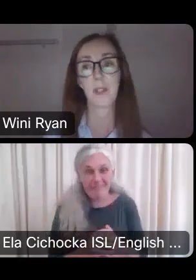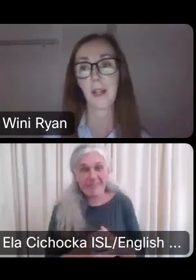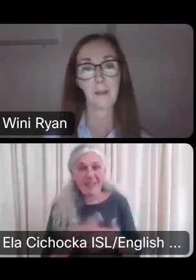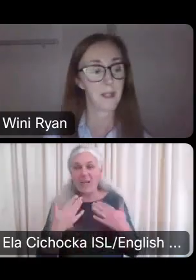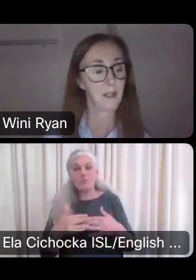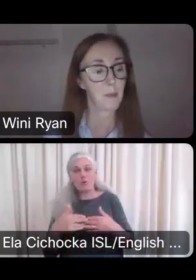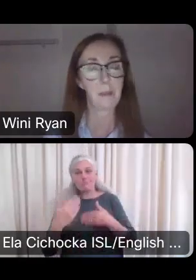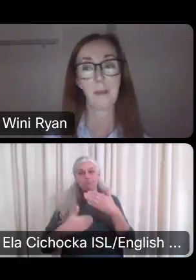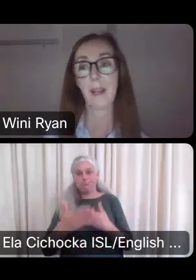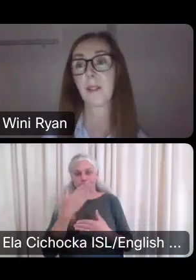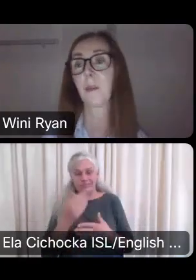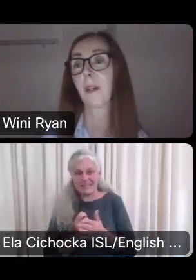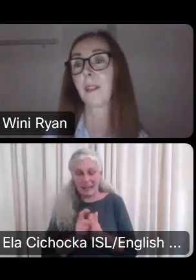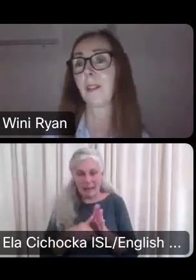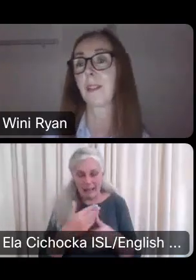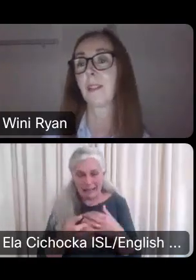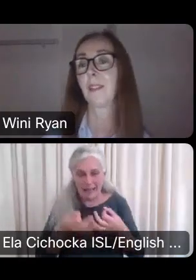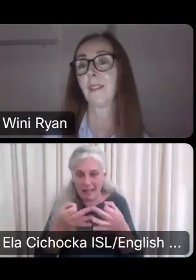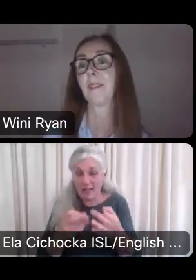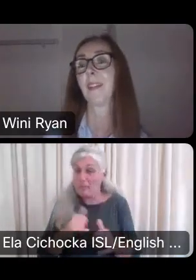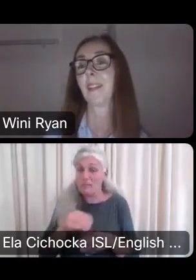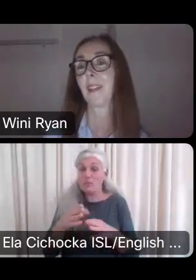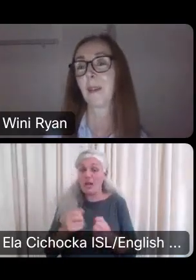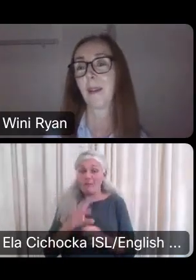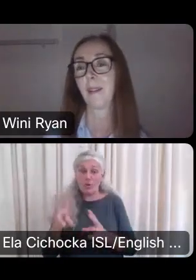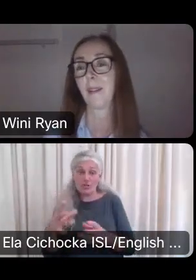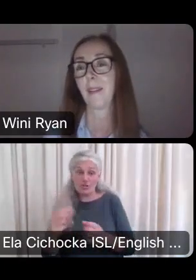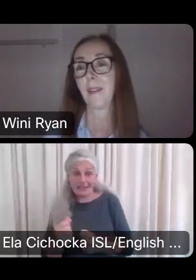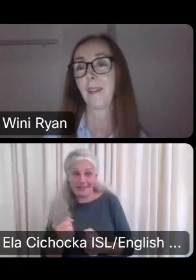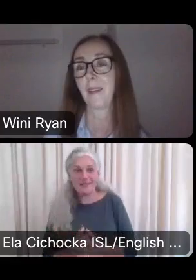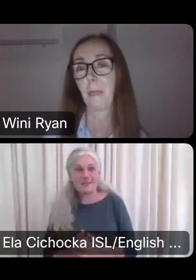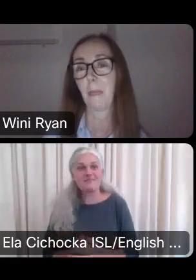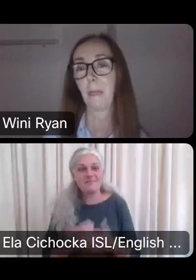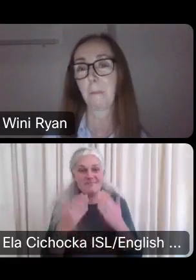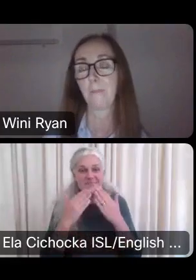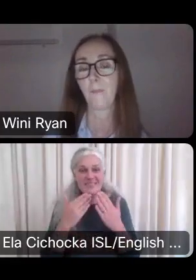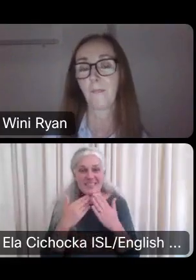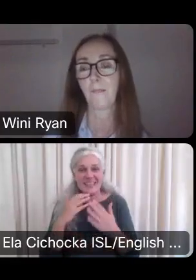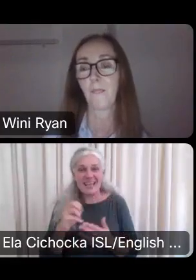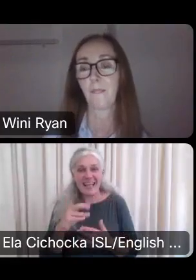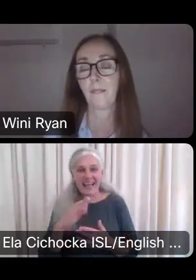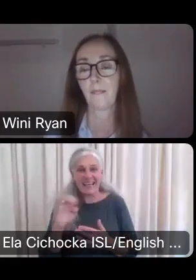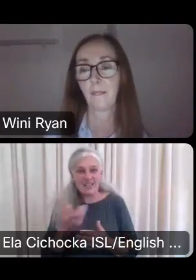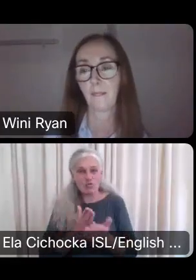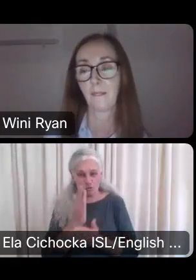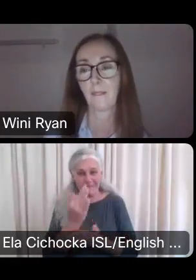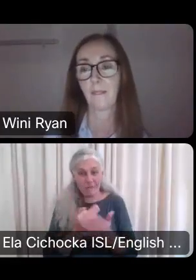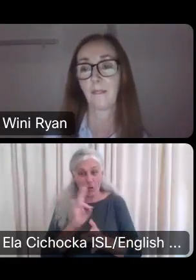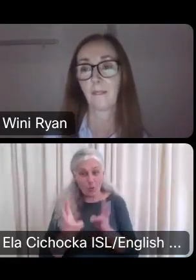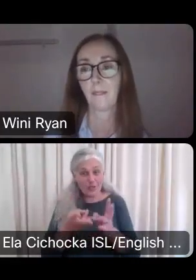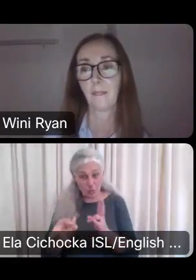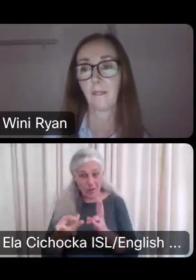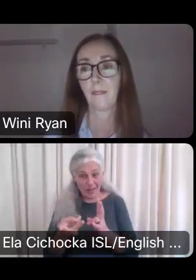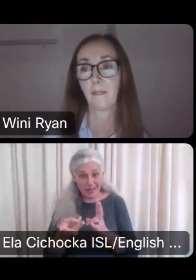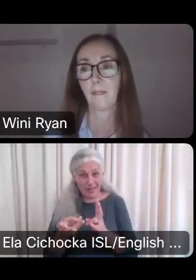over time, and I know people might have some questions. Thank you, Winnie. I think Ellie's going to take you through a few of the questions. That was